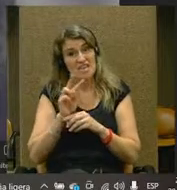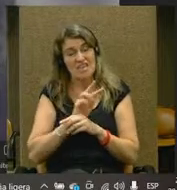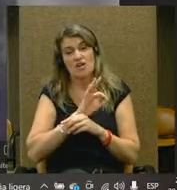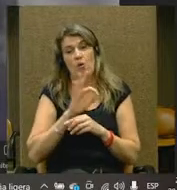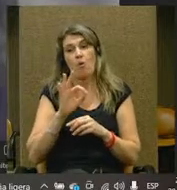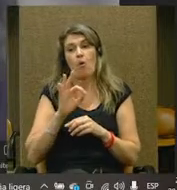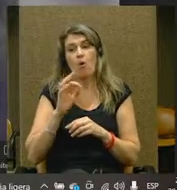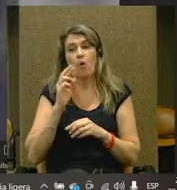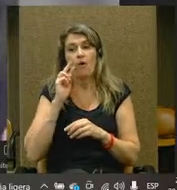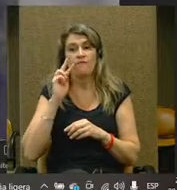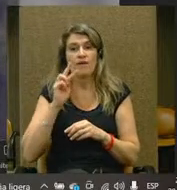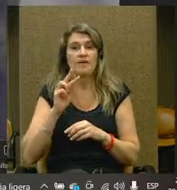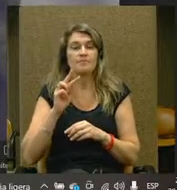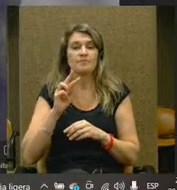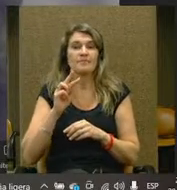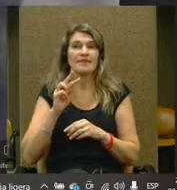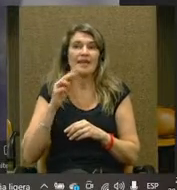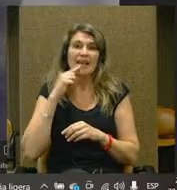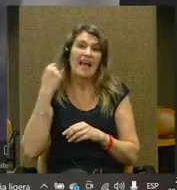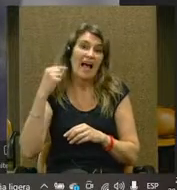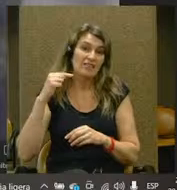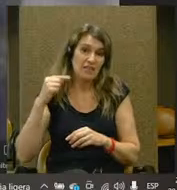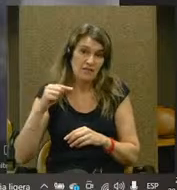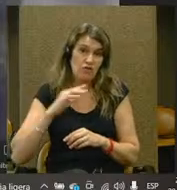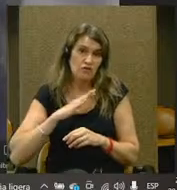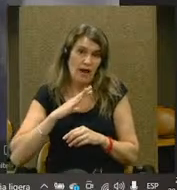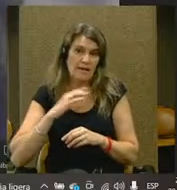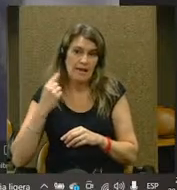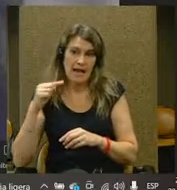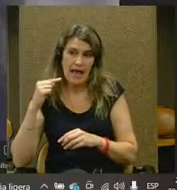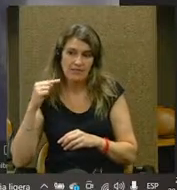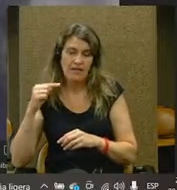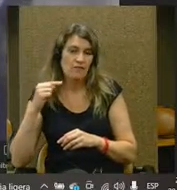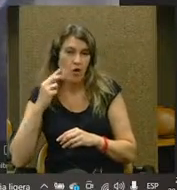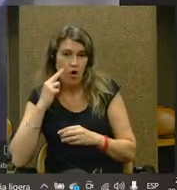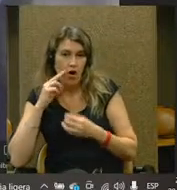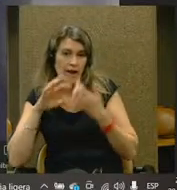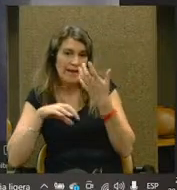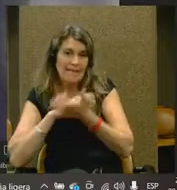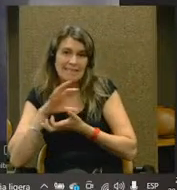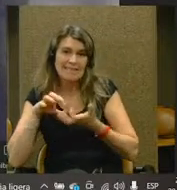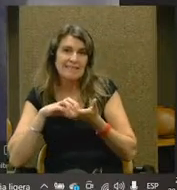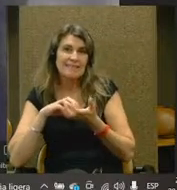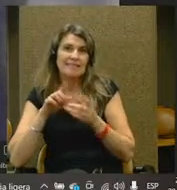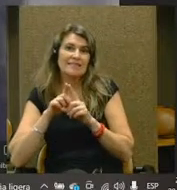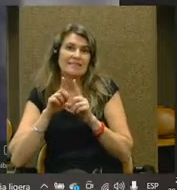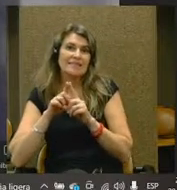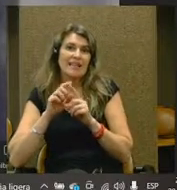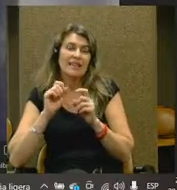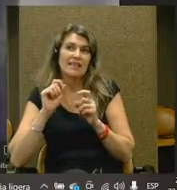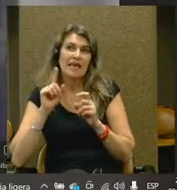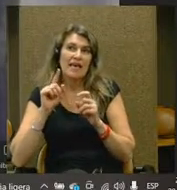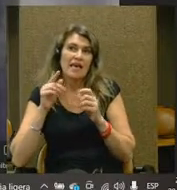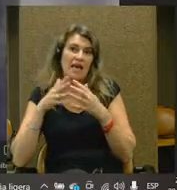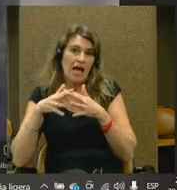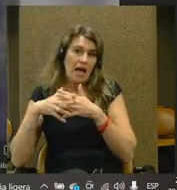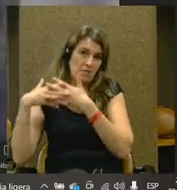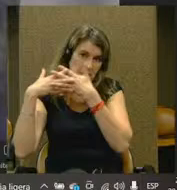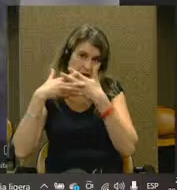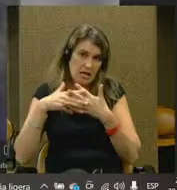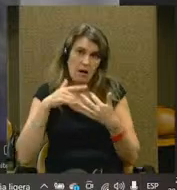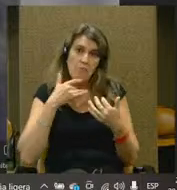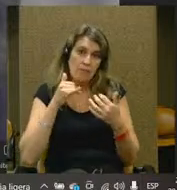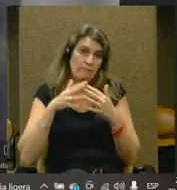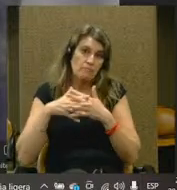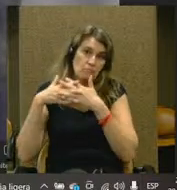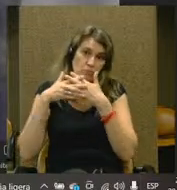or to mitigate some of the negative impacts that we know that a crisis like